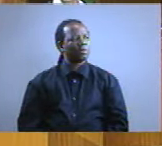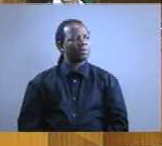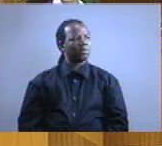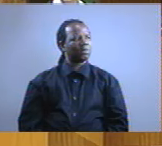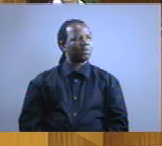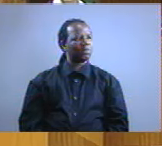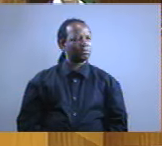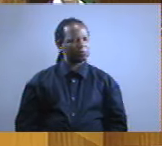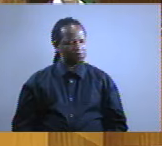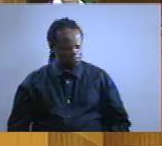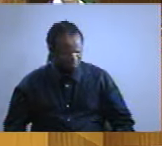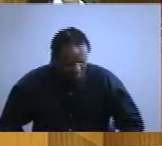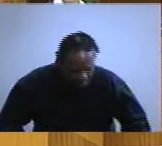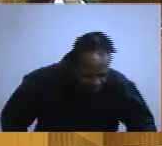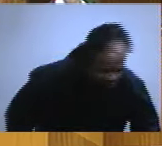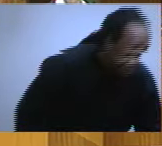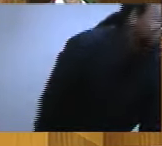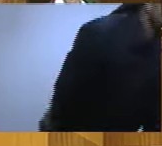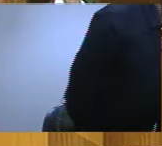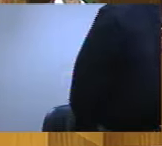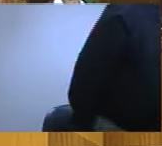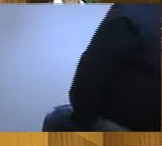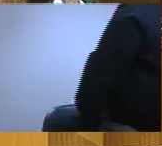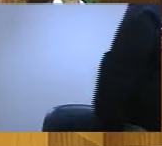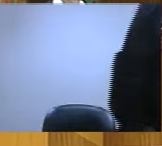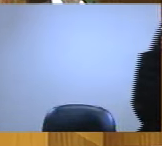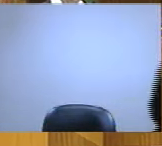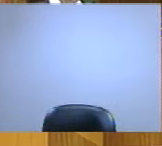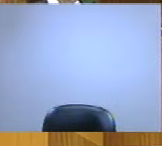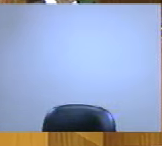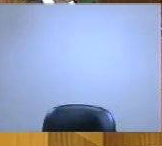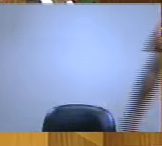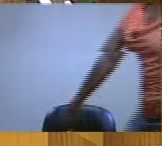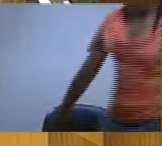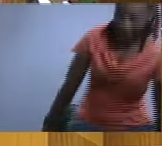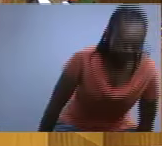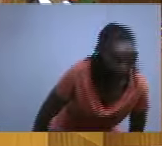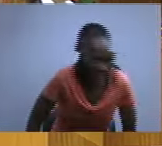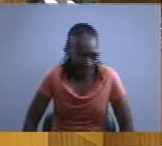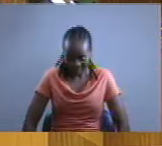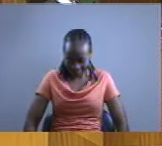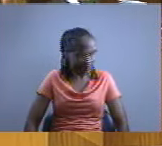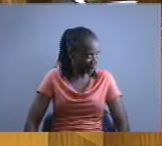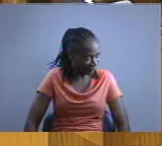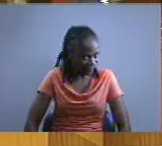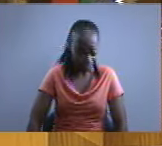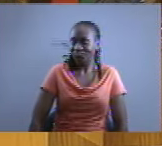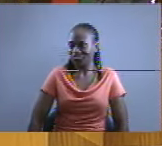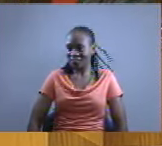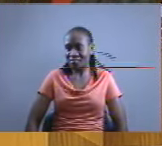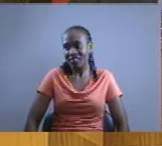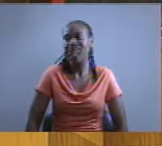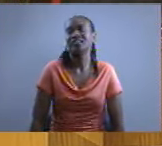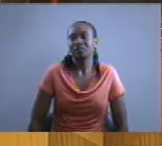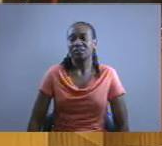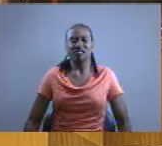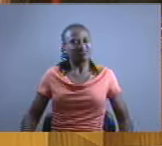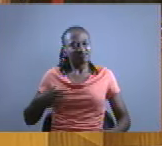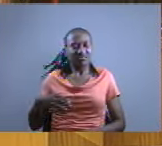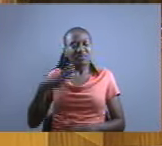Thank you, Deputy Speaker. Deputy Speaker, I just want to say